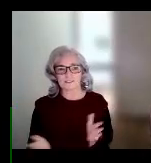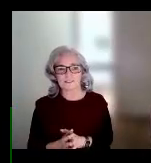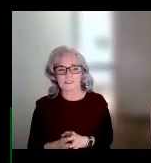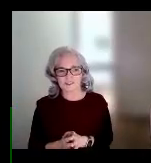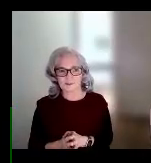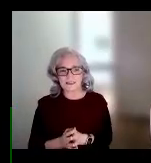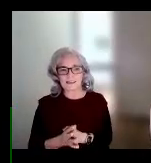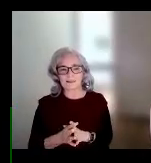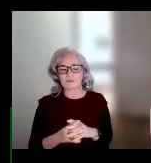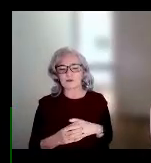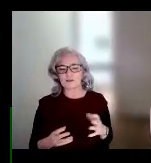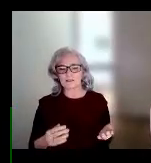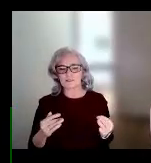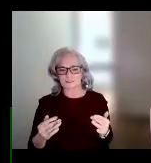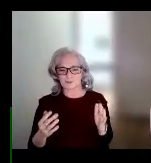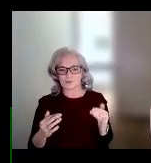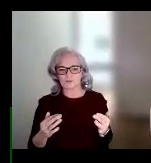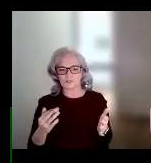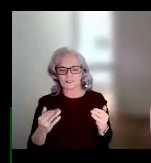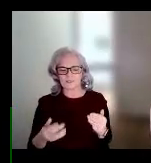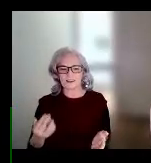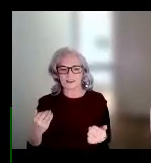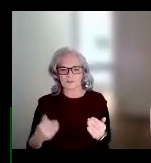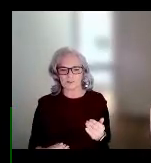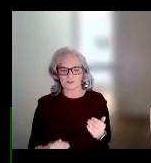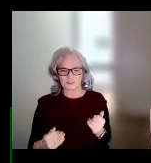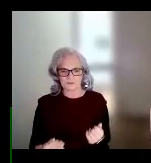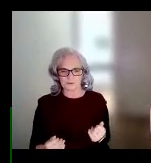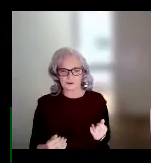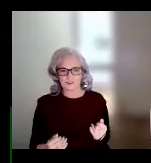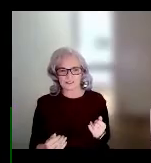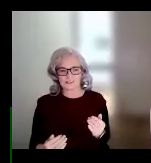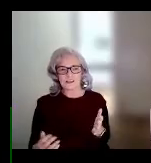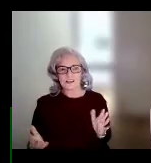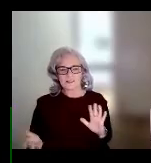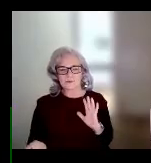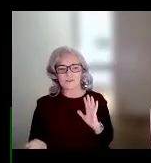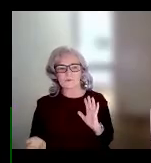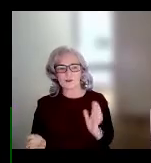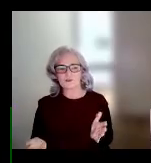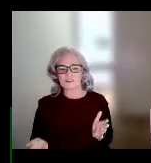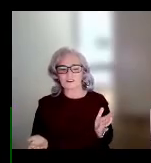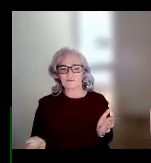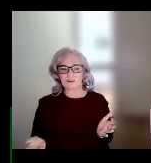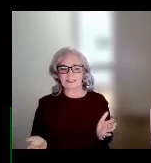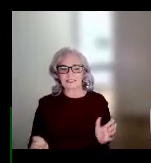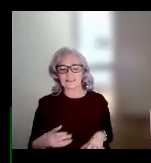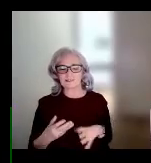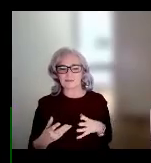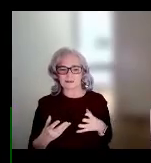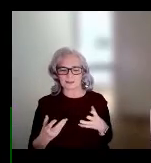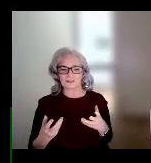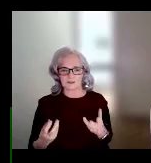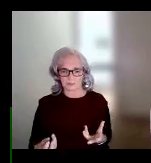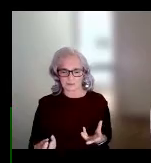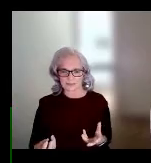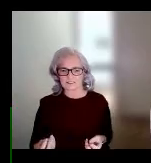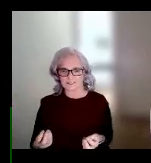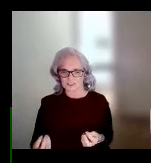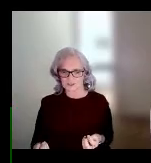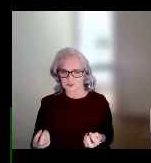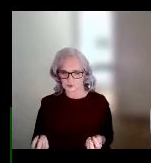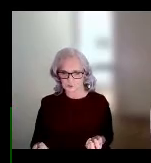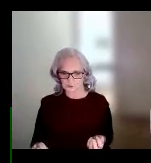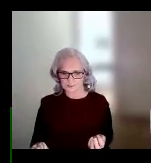so the decision-making, and we're talking about support for decision-making across two different projects. So with the project that I've been leading, it's been about